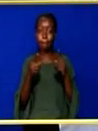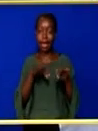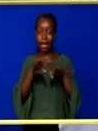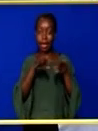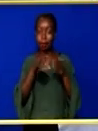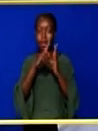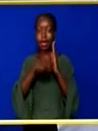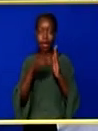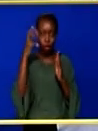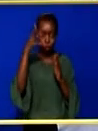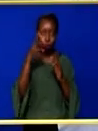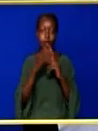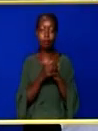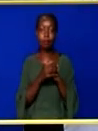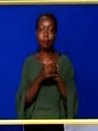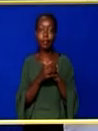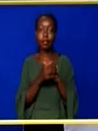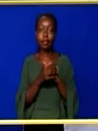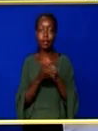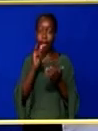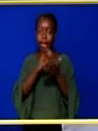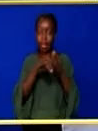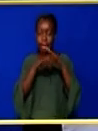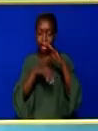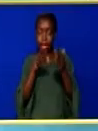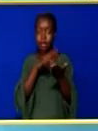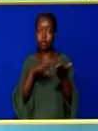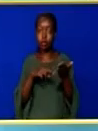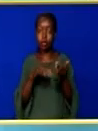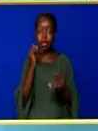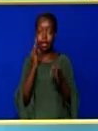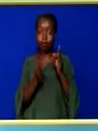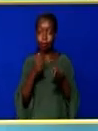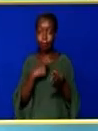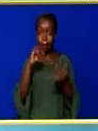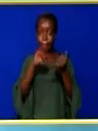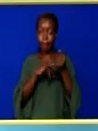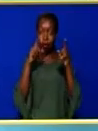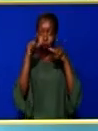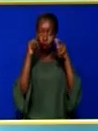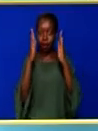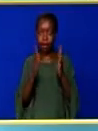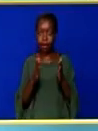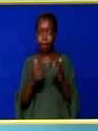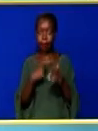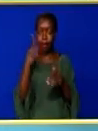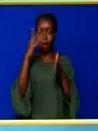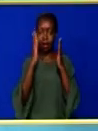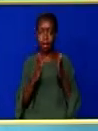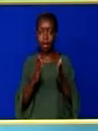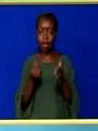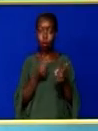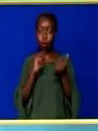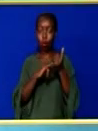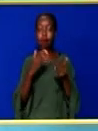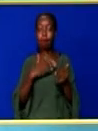It will come under registration. Okay. If I'm married to a foreigner and I'm a Kenyan citizen, automatically my wife will be